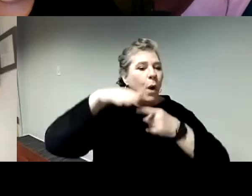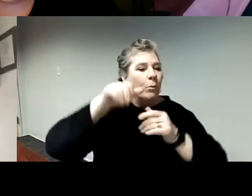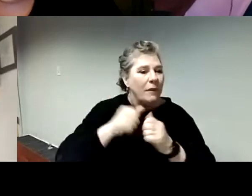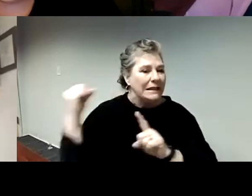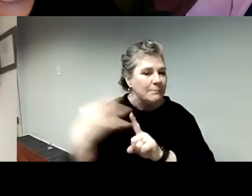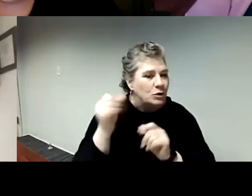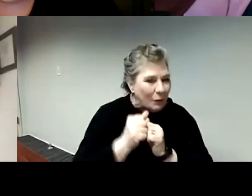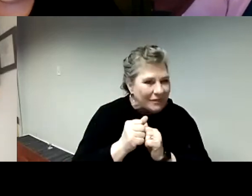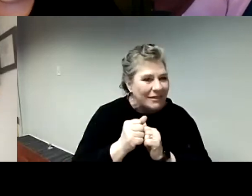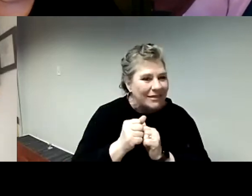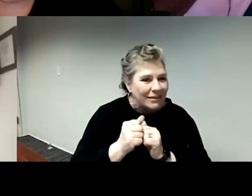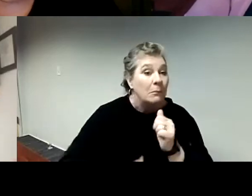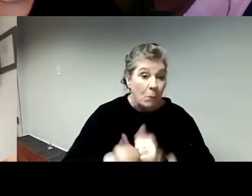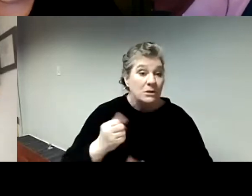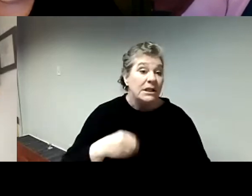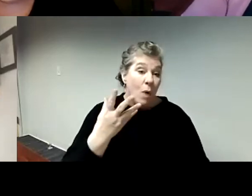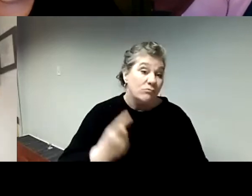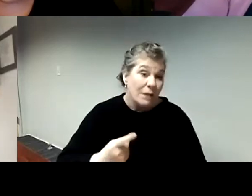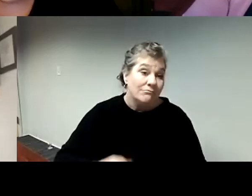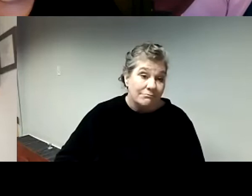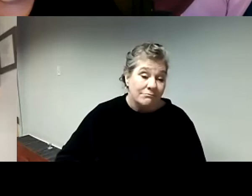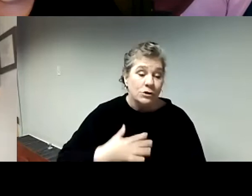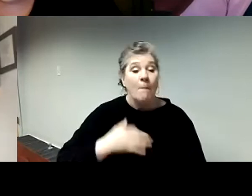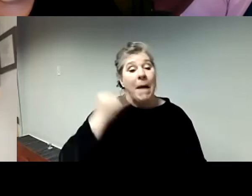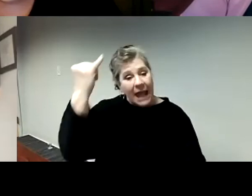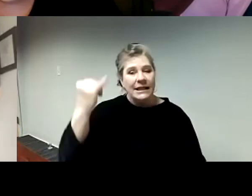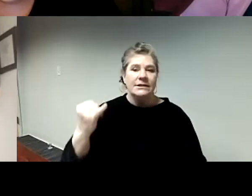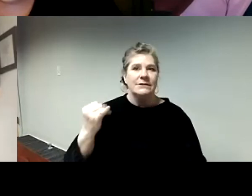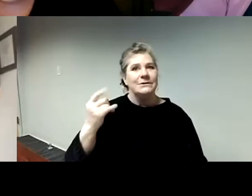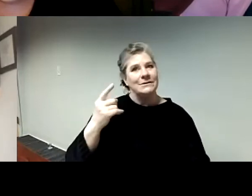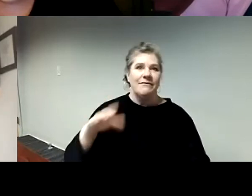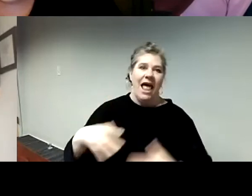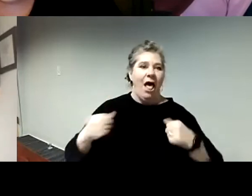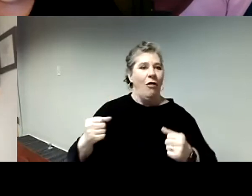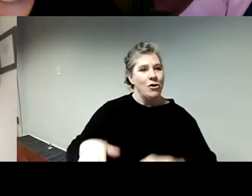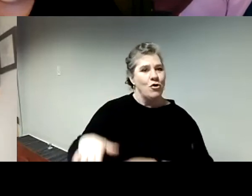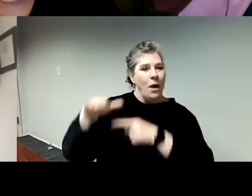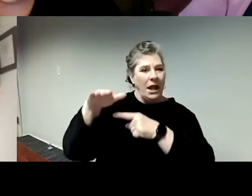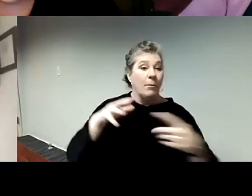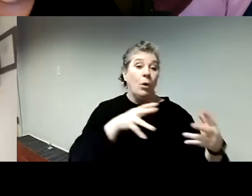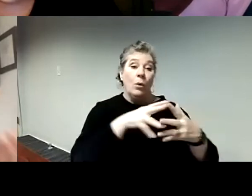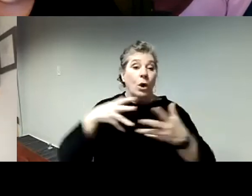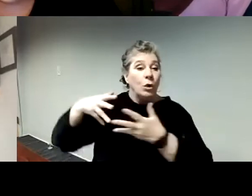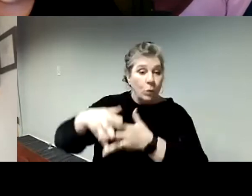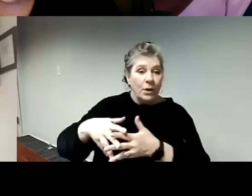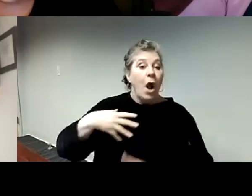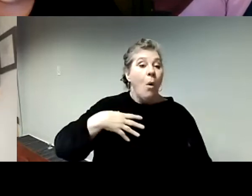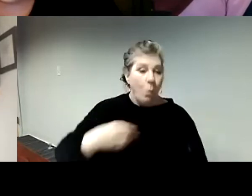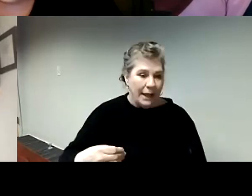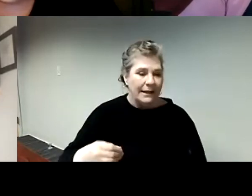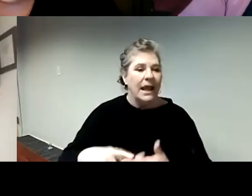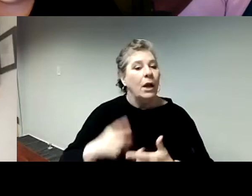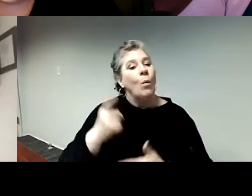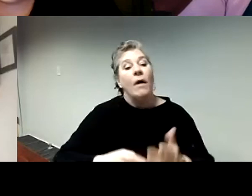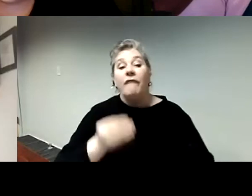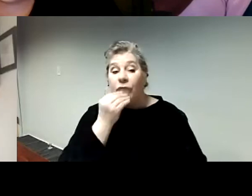to, mostly white, right? And so my ideas about health growing up were rooted in white supremacy, and what foods were helpful